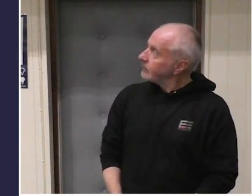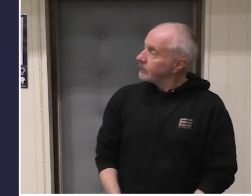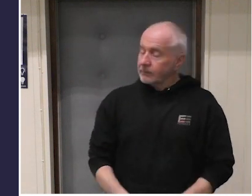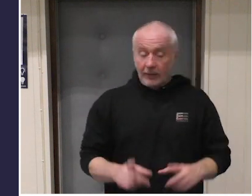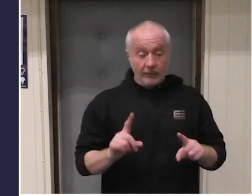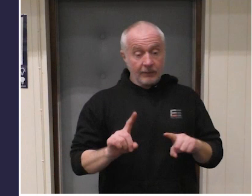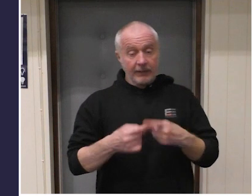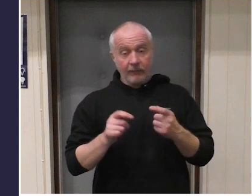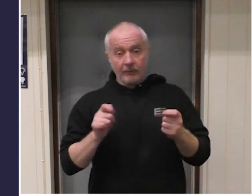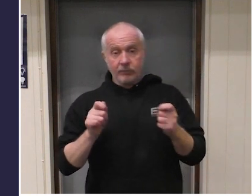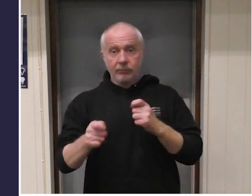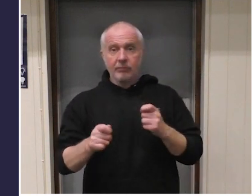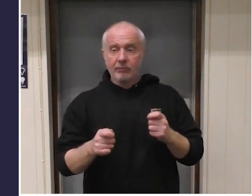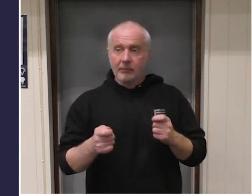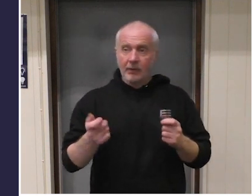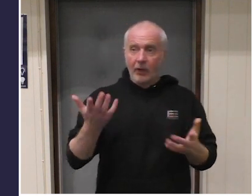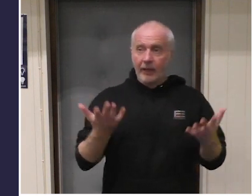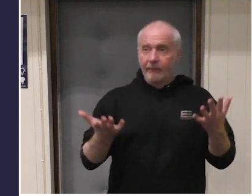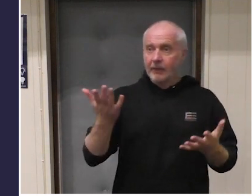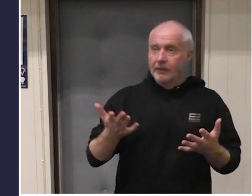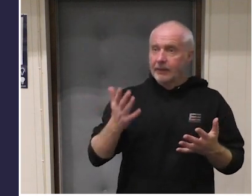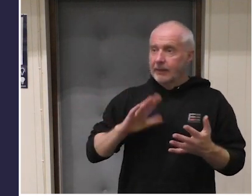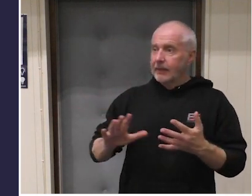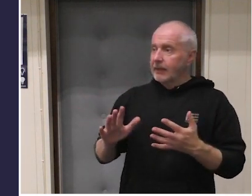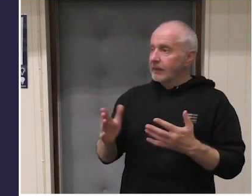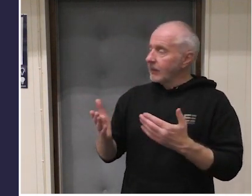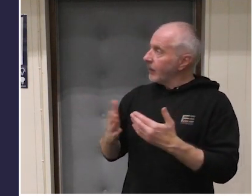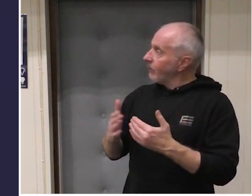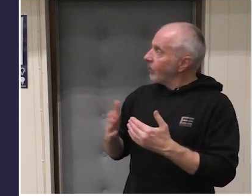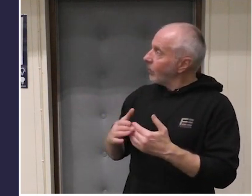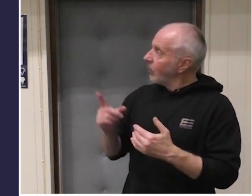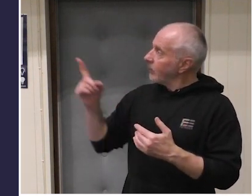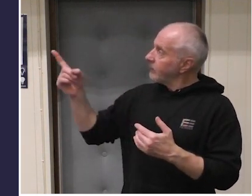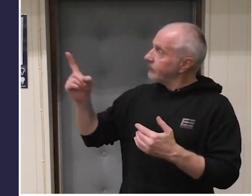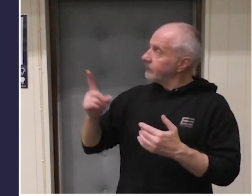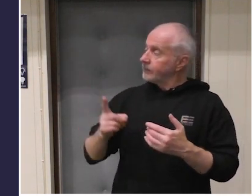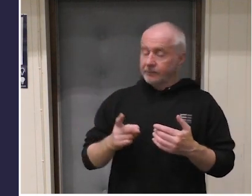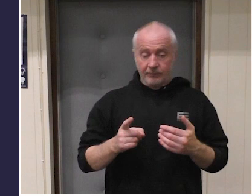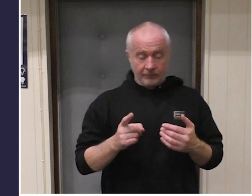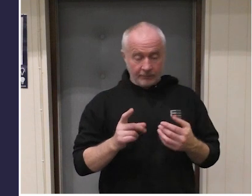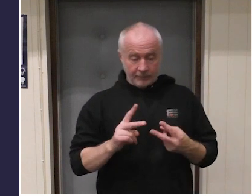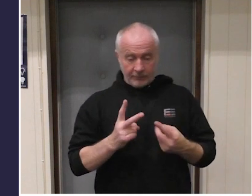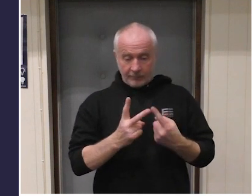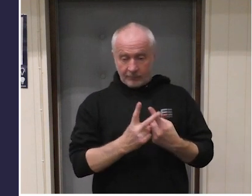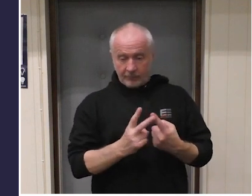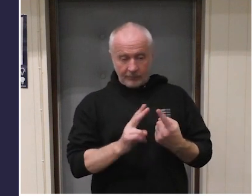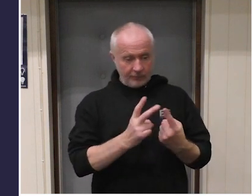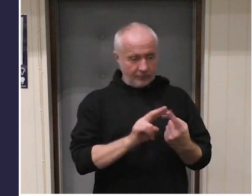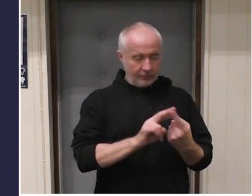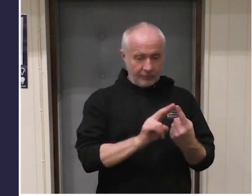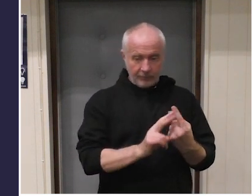that might mean on average you leave more offspring. Okay? So this green mutation might be advantageous in